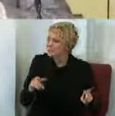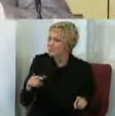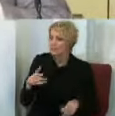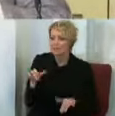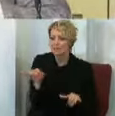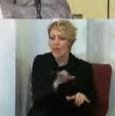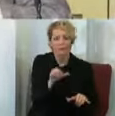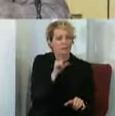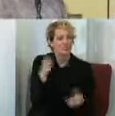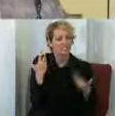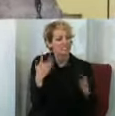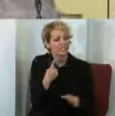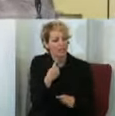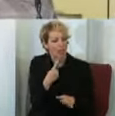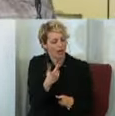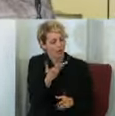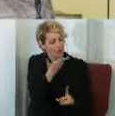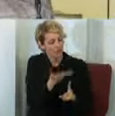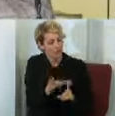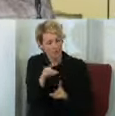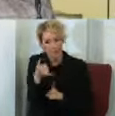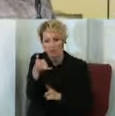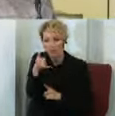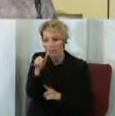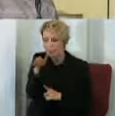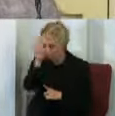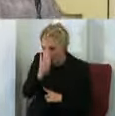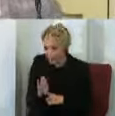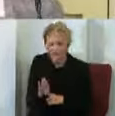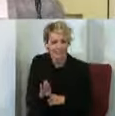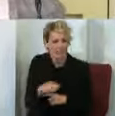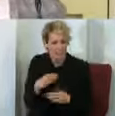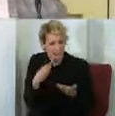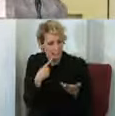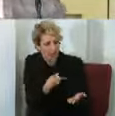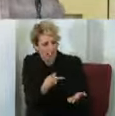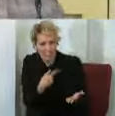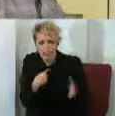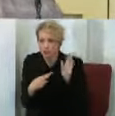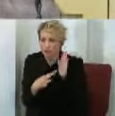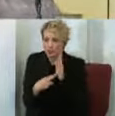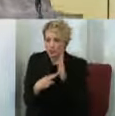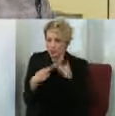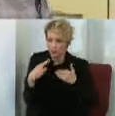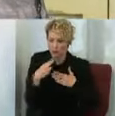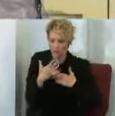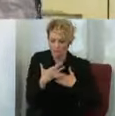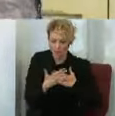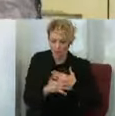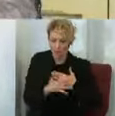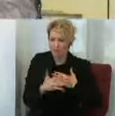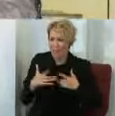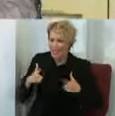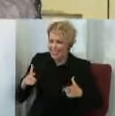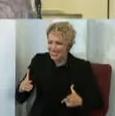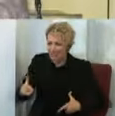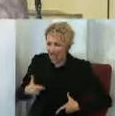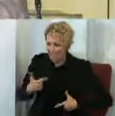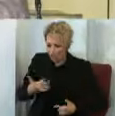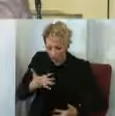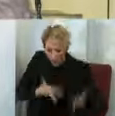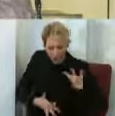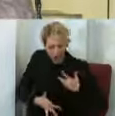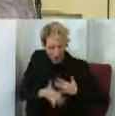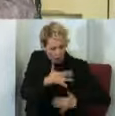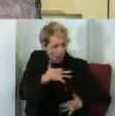are. And he offered it to them. He said, this is my blood. This is my life essence. Here it